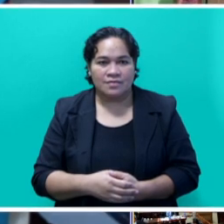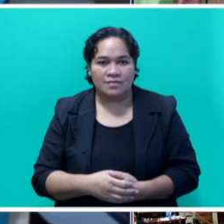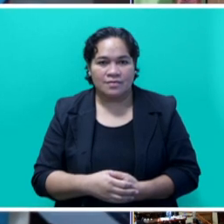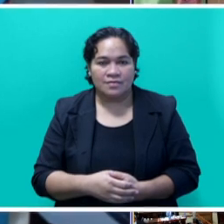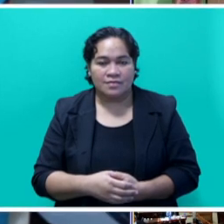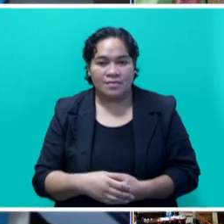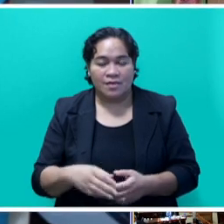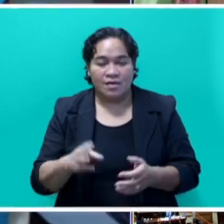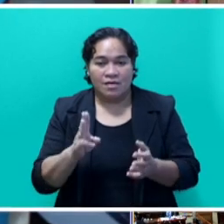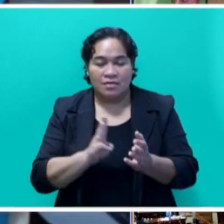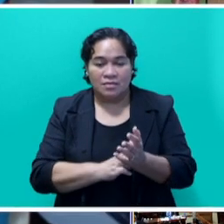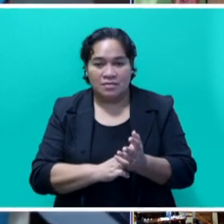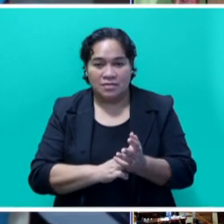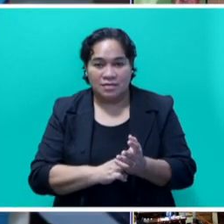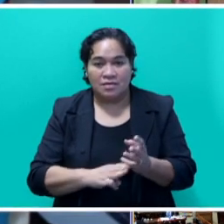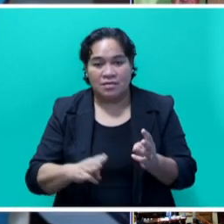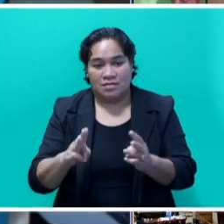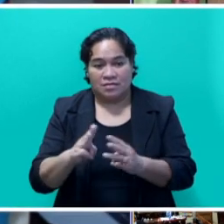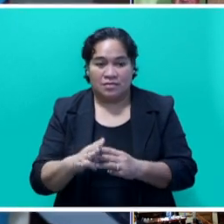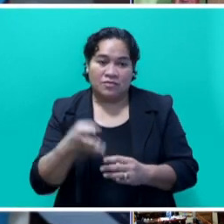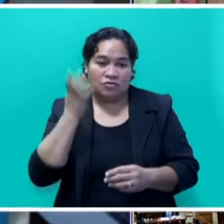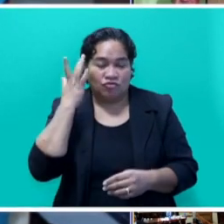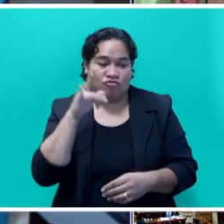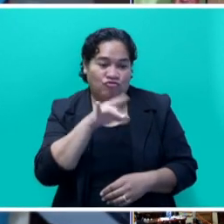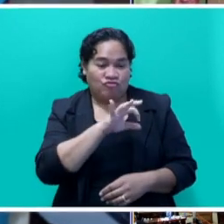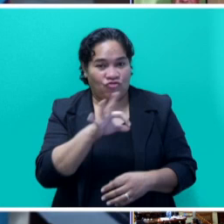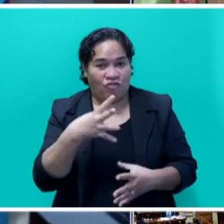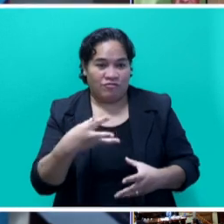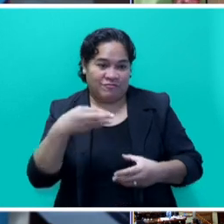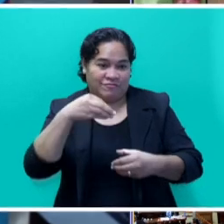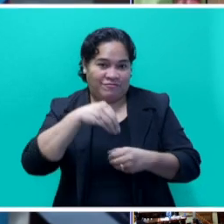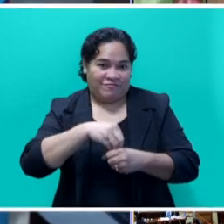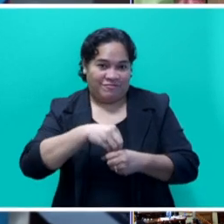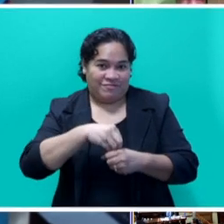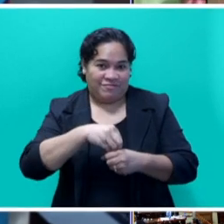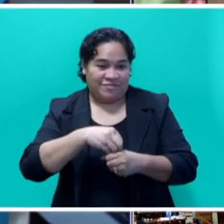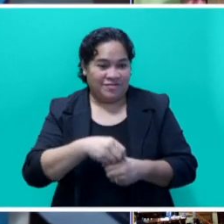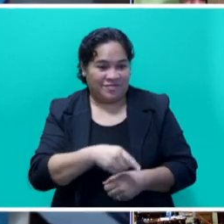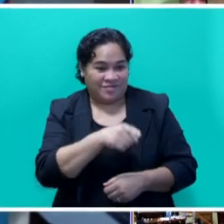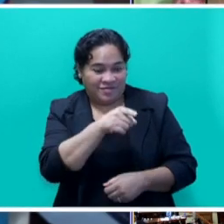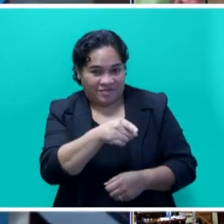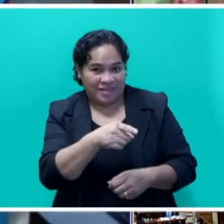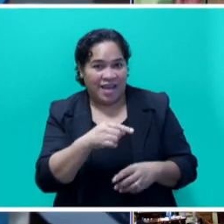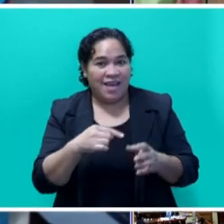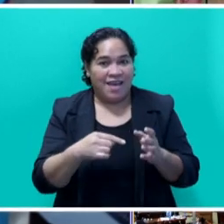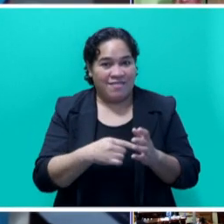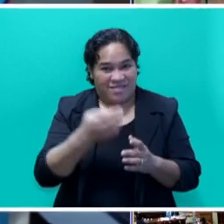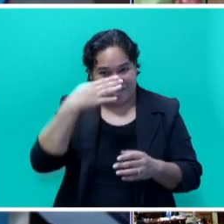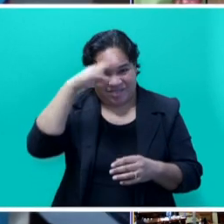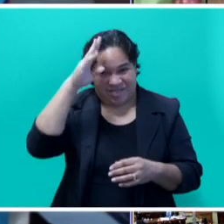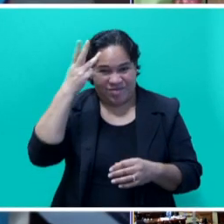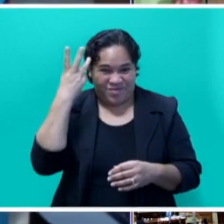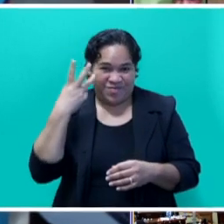Madwata, they are not included in this acknowledgement by Rotemu.